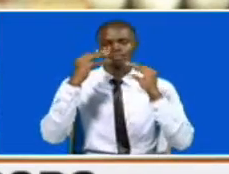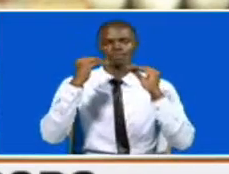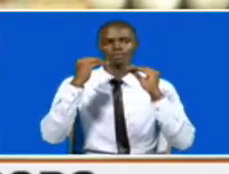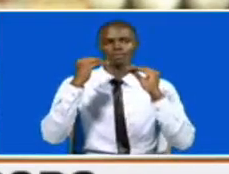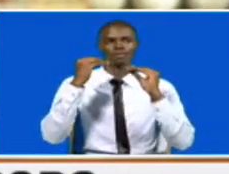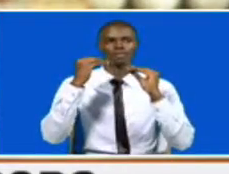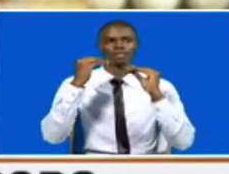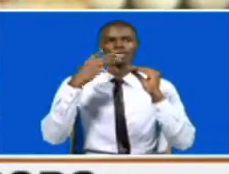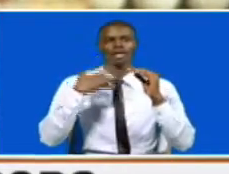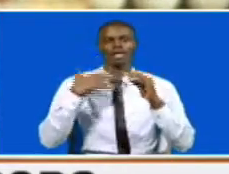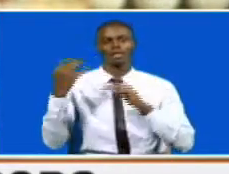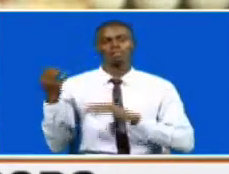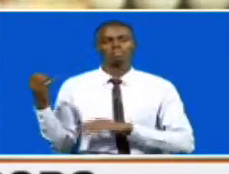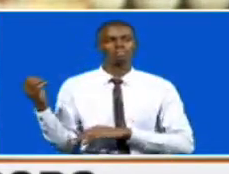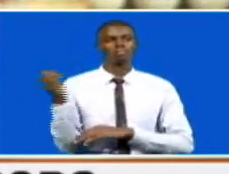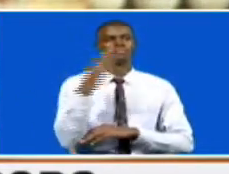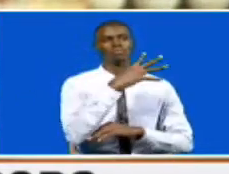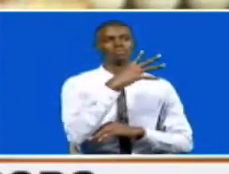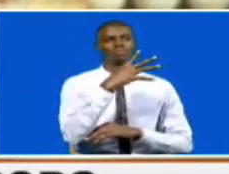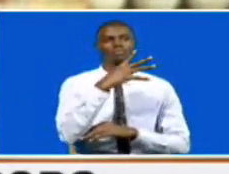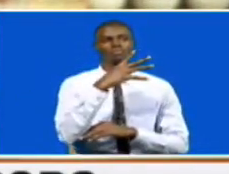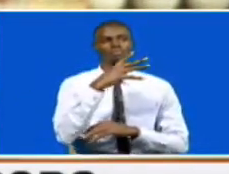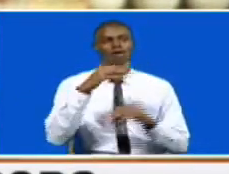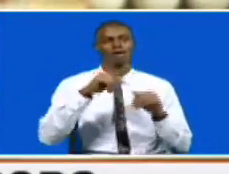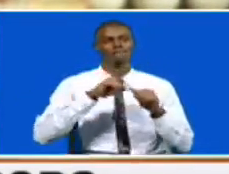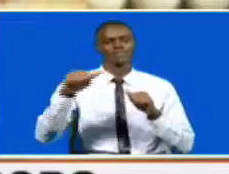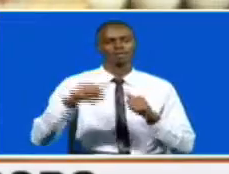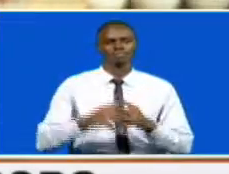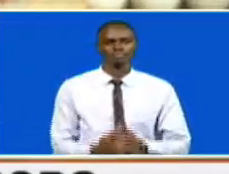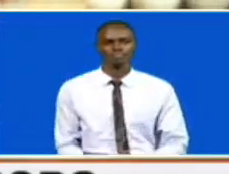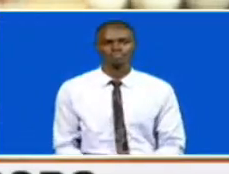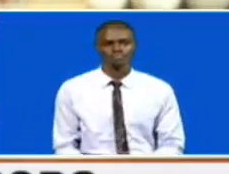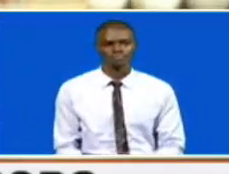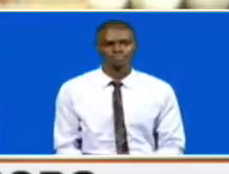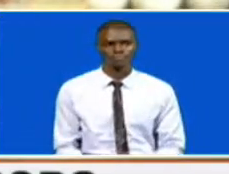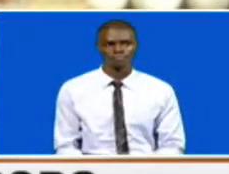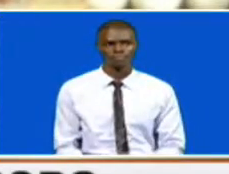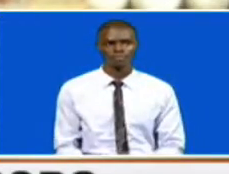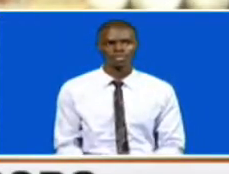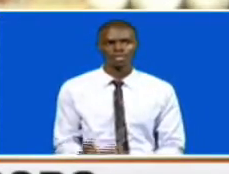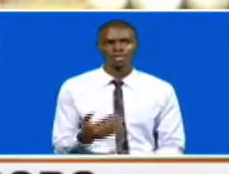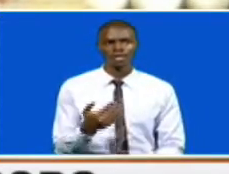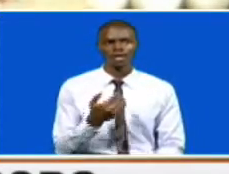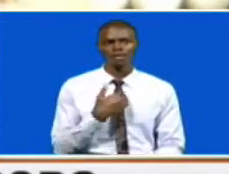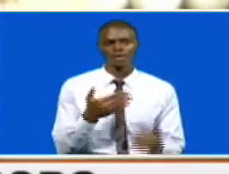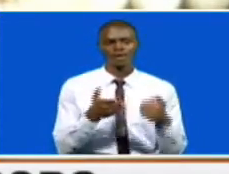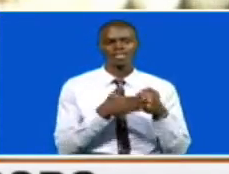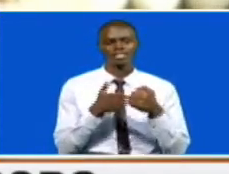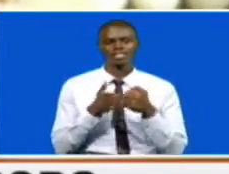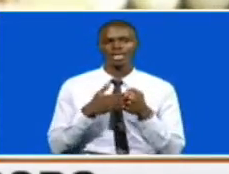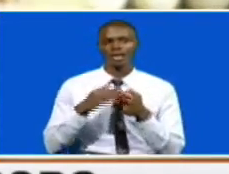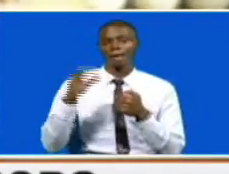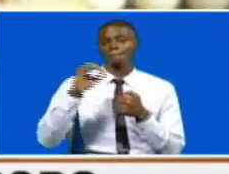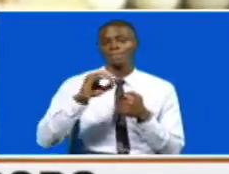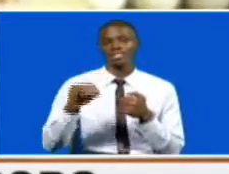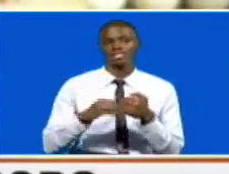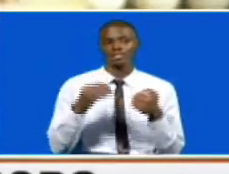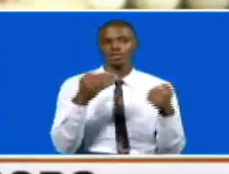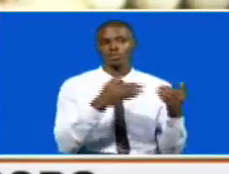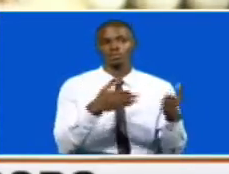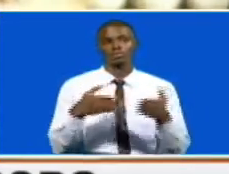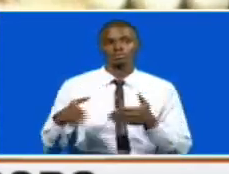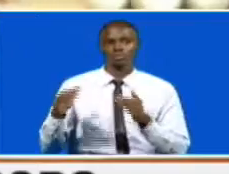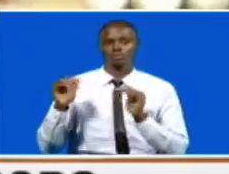and throw it as much as you can, and that there is a 99% chance or